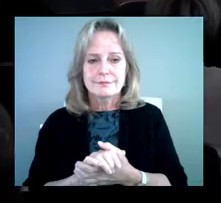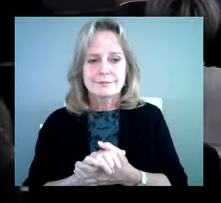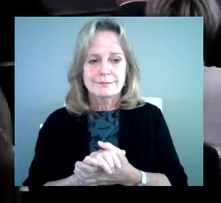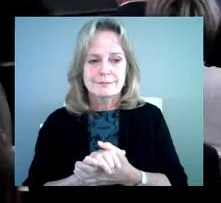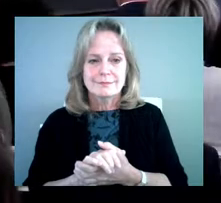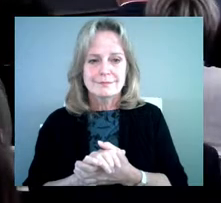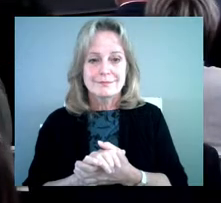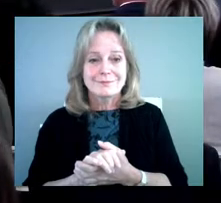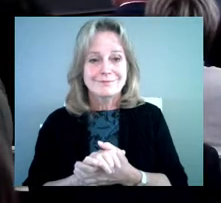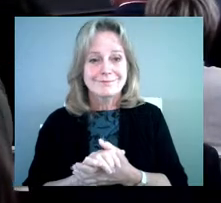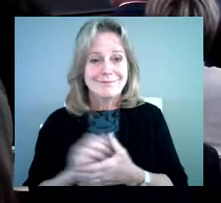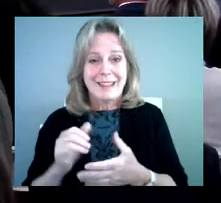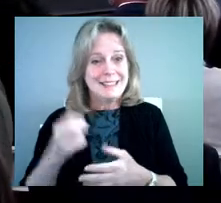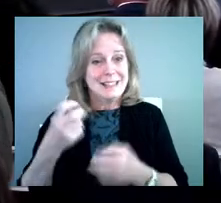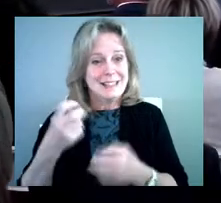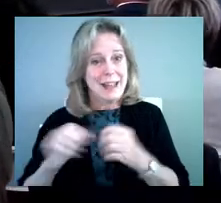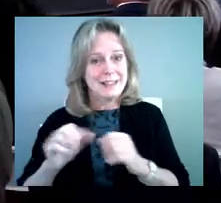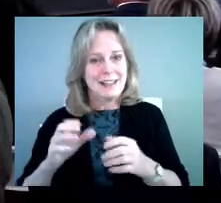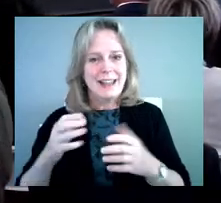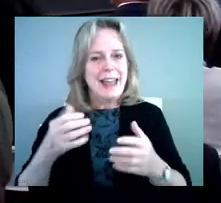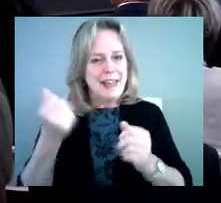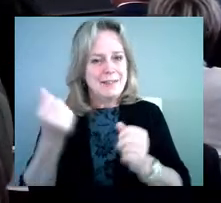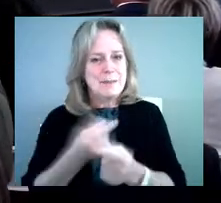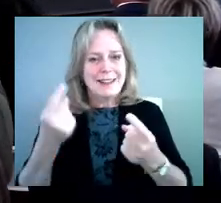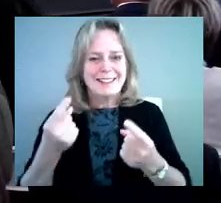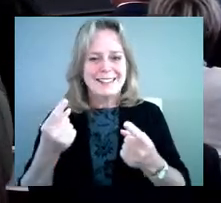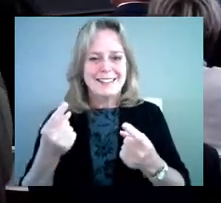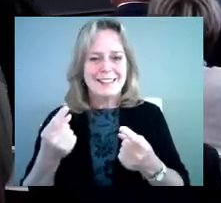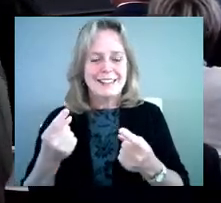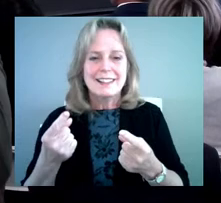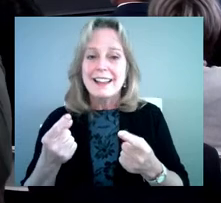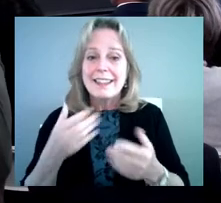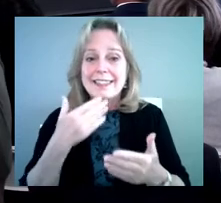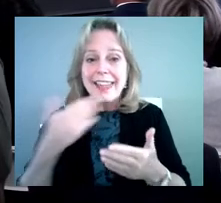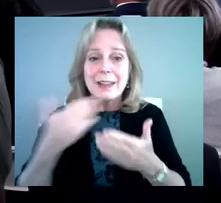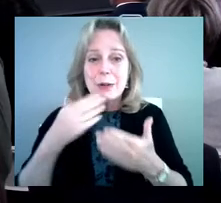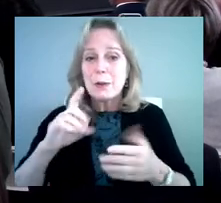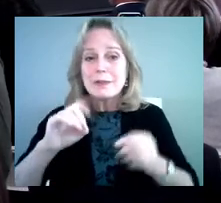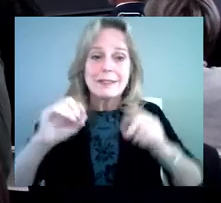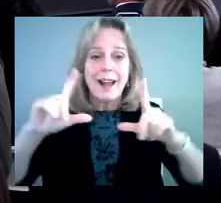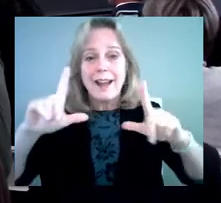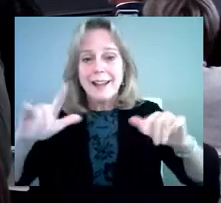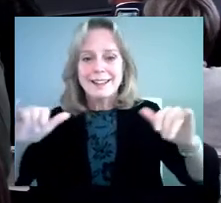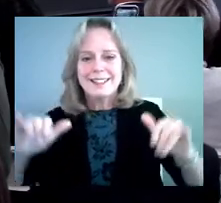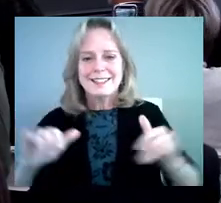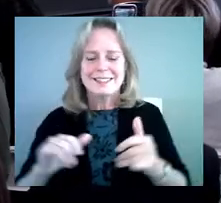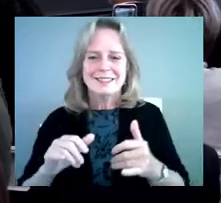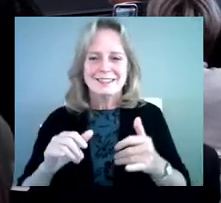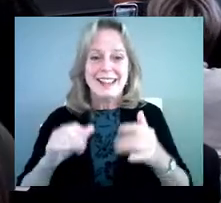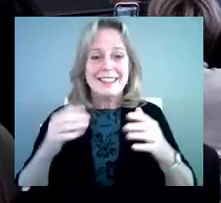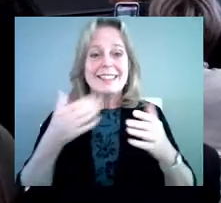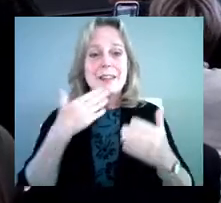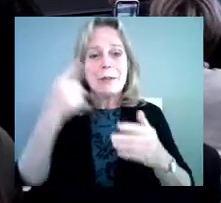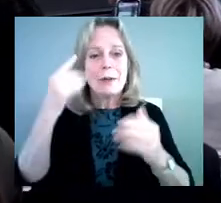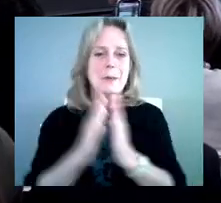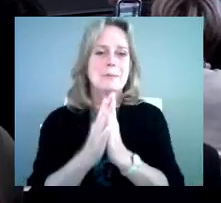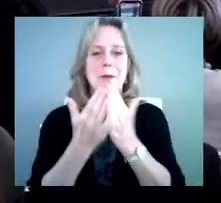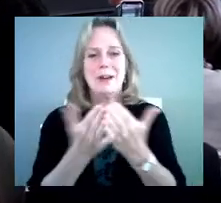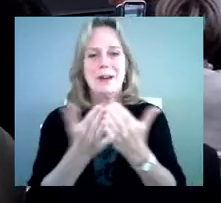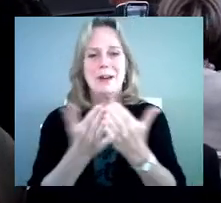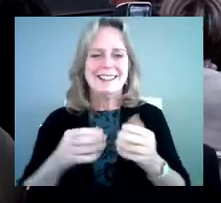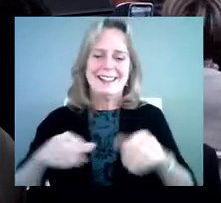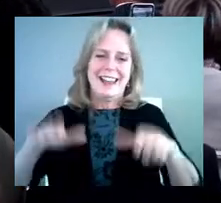That's a tough act to follow. How about everybody? Thank you for the books. Thank you for the books.